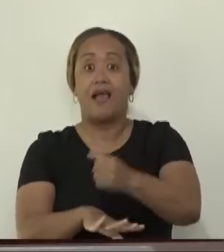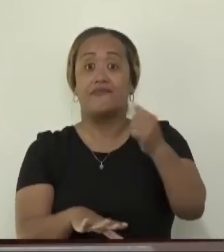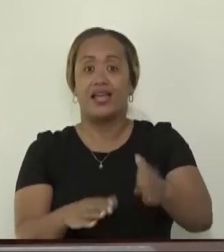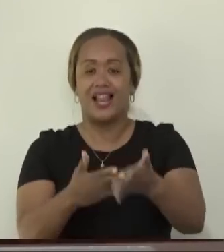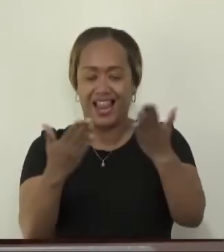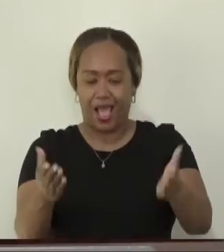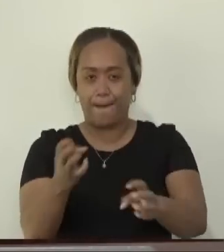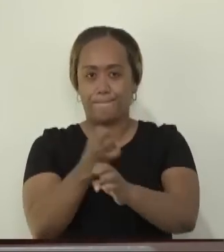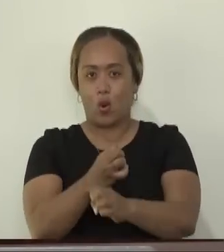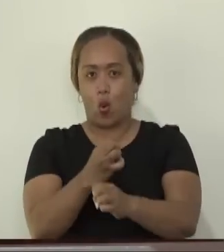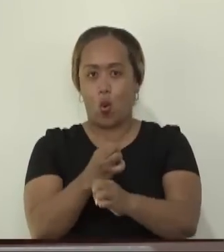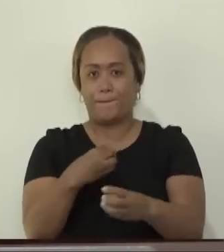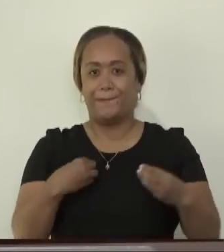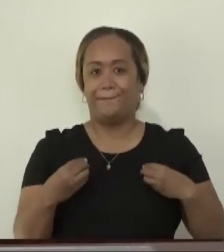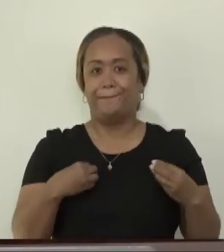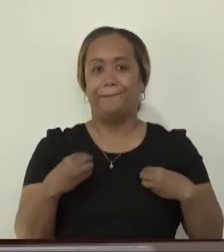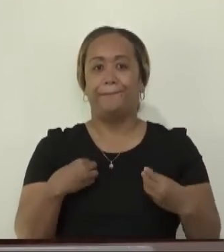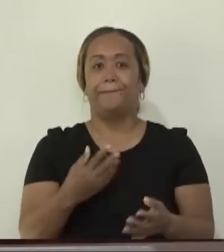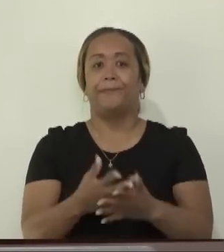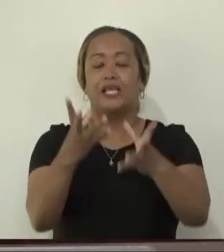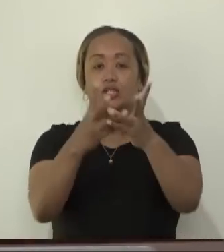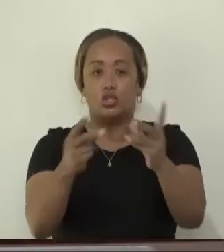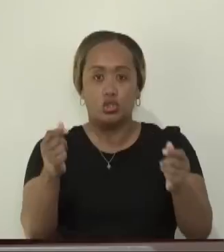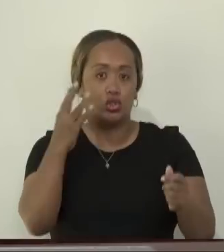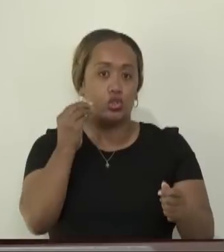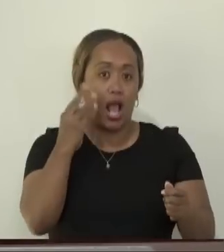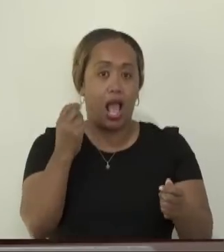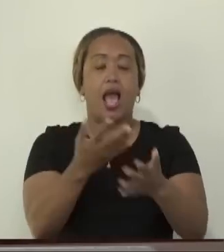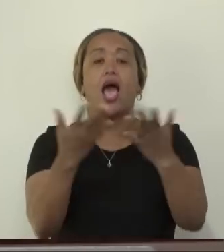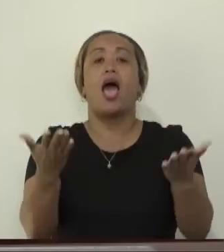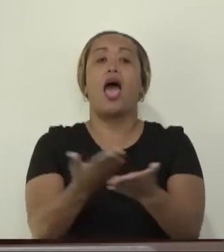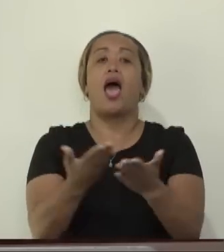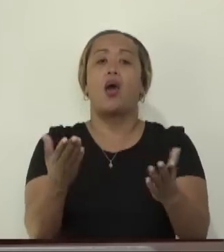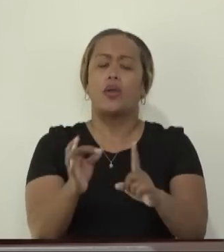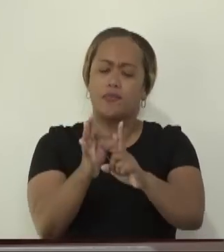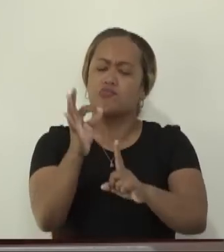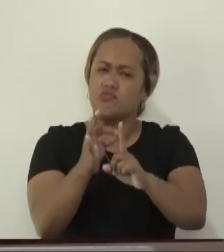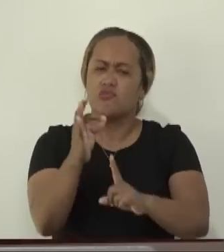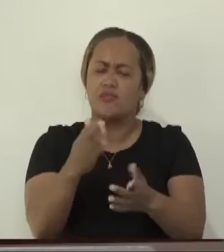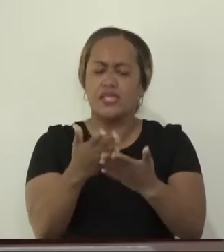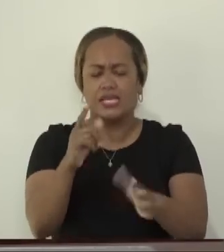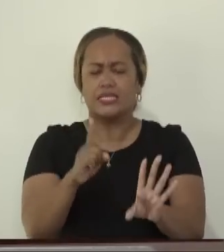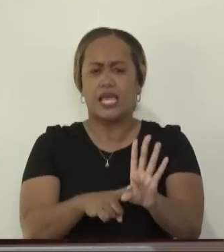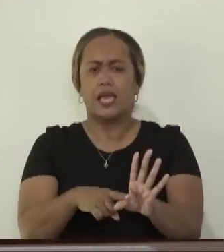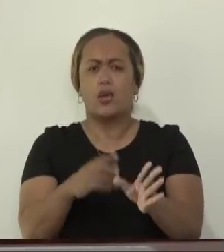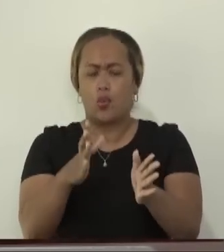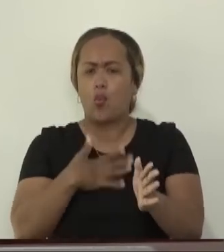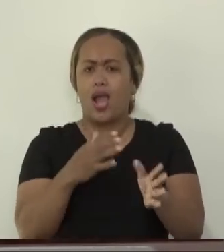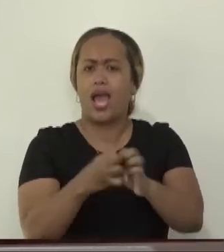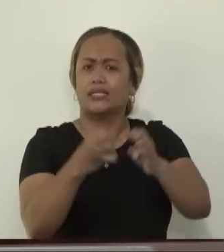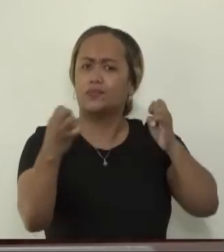and employers. Sugar production is likely to improve slightly this year, and we plan to